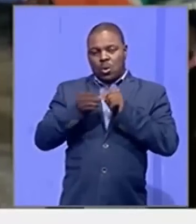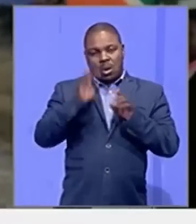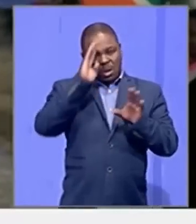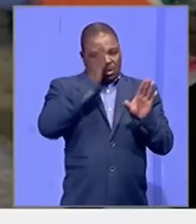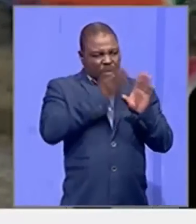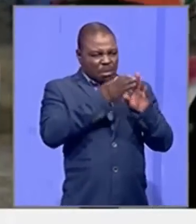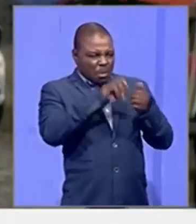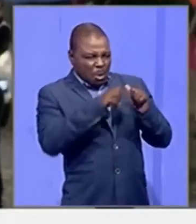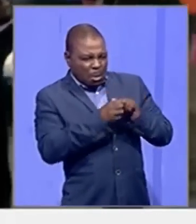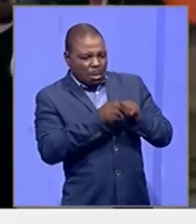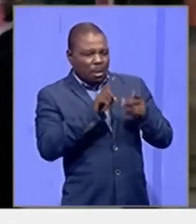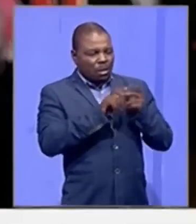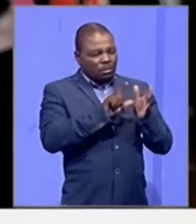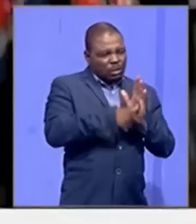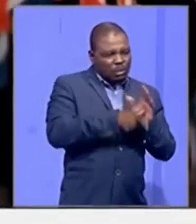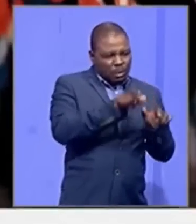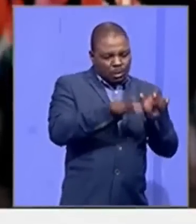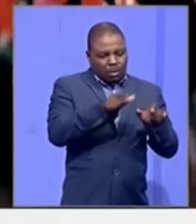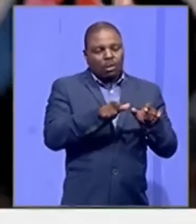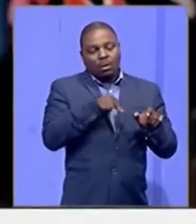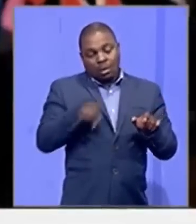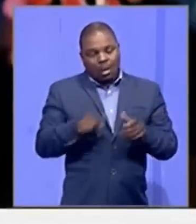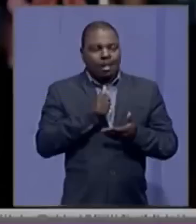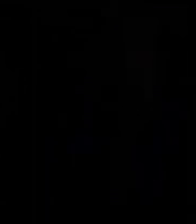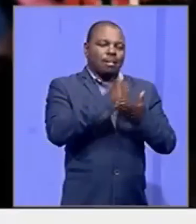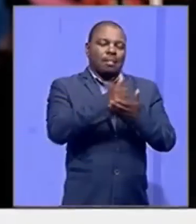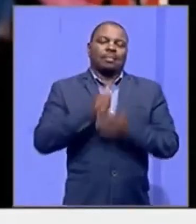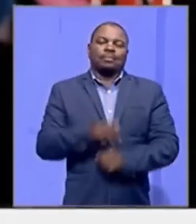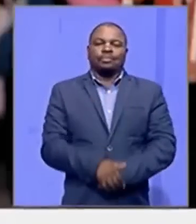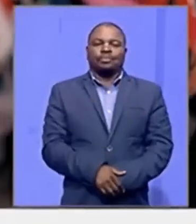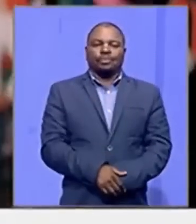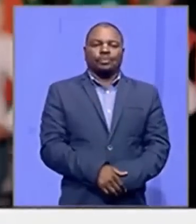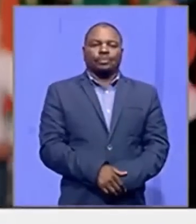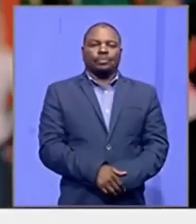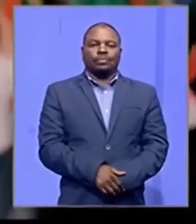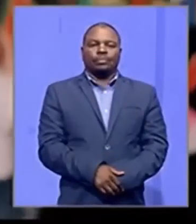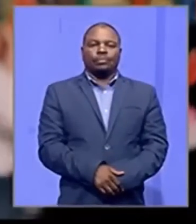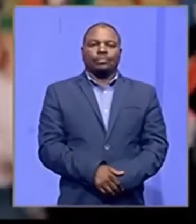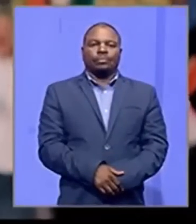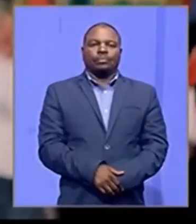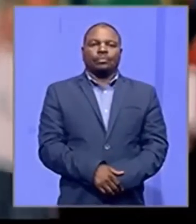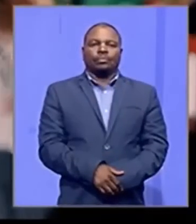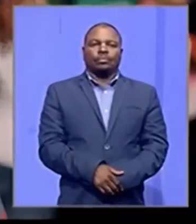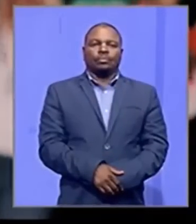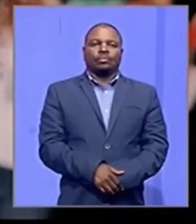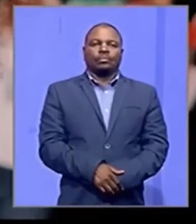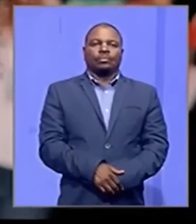monagano le go phela ka bogolofadi. Ke Mahlatse Phaladi, ditaba tša SABC, Polokwane.